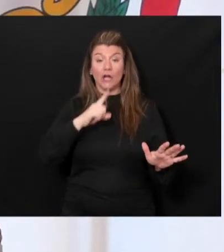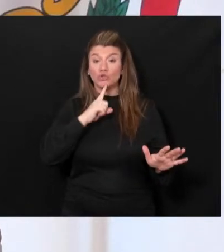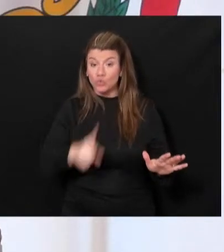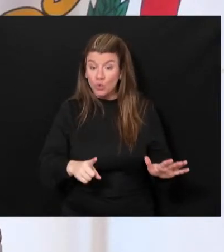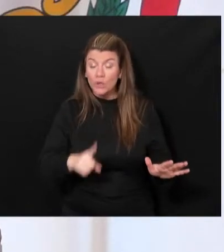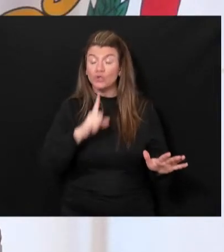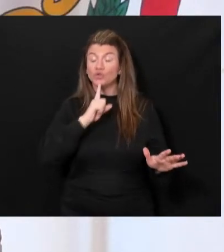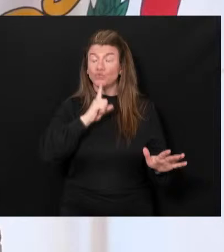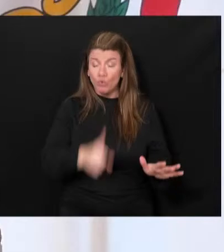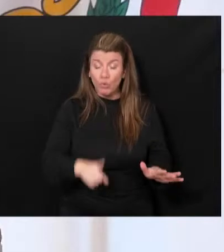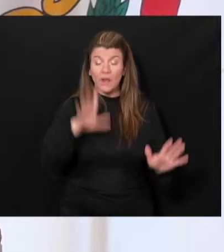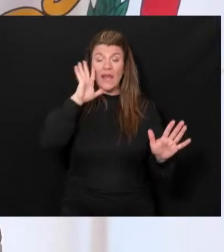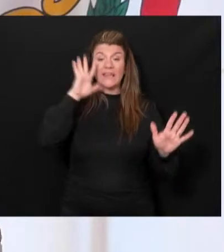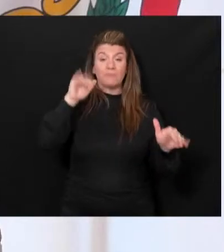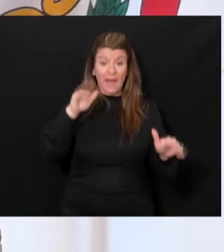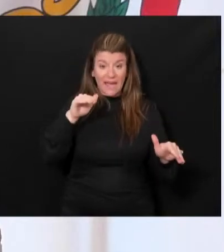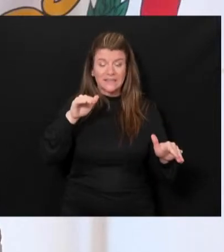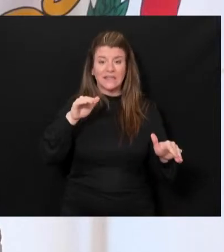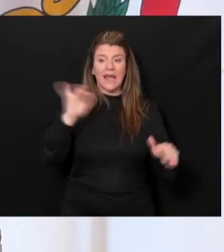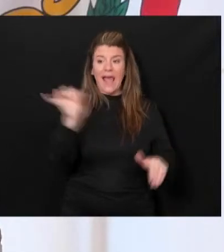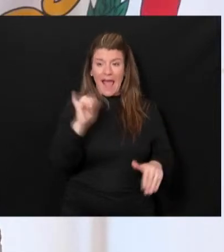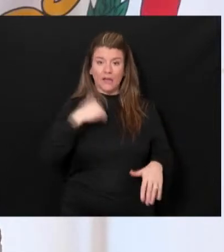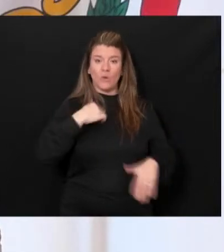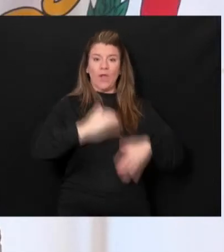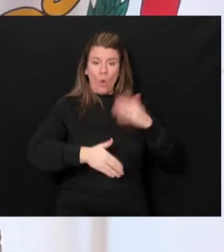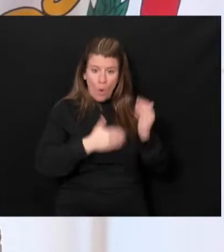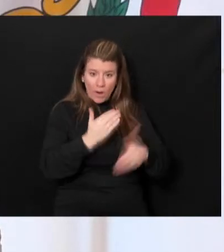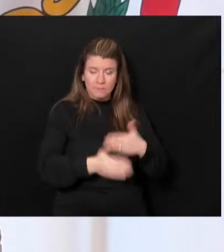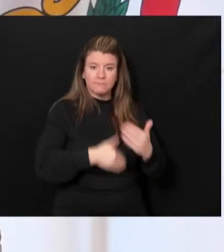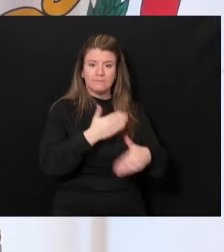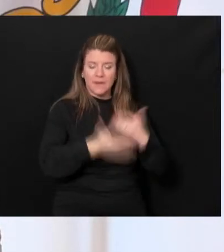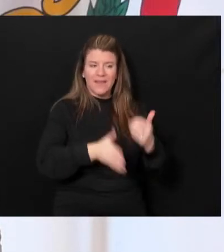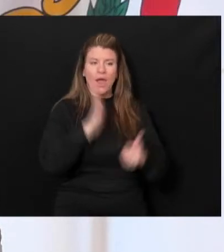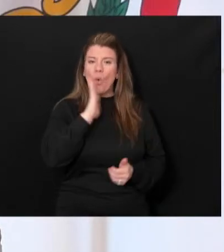truly expect as we go along that